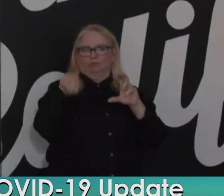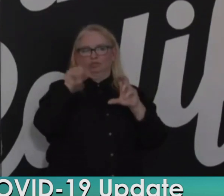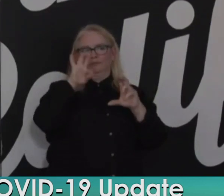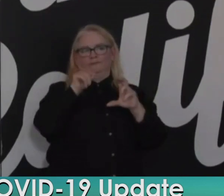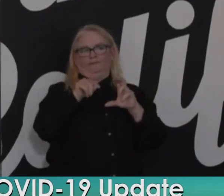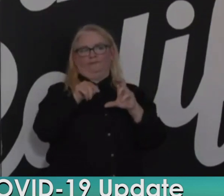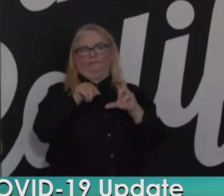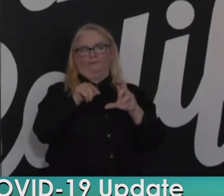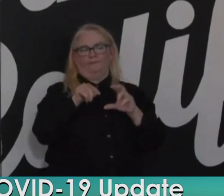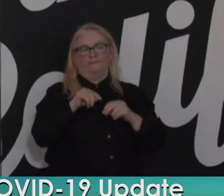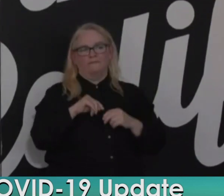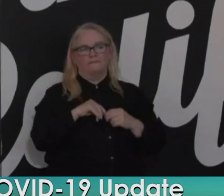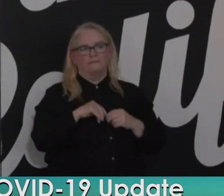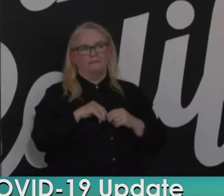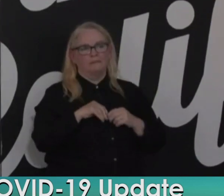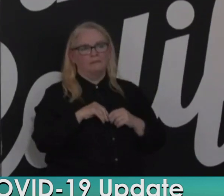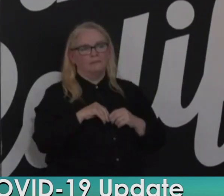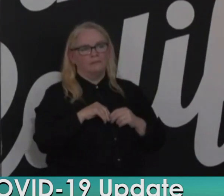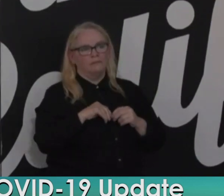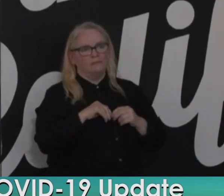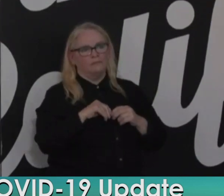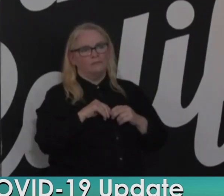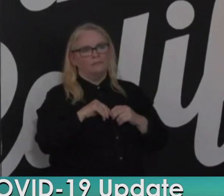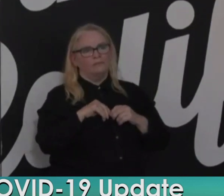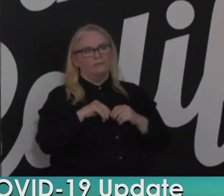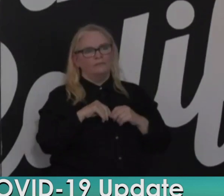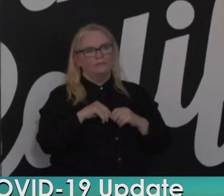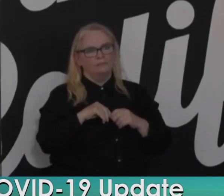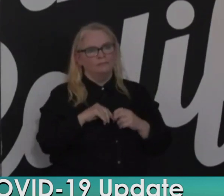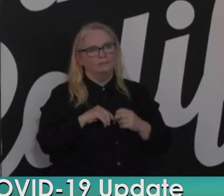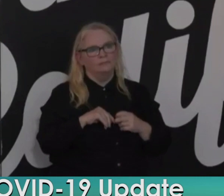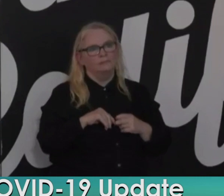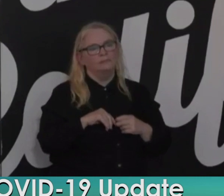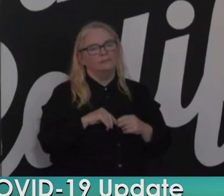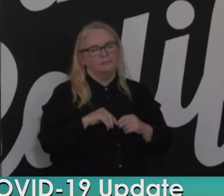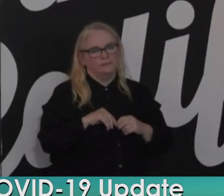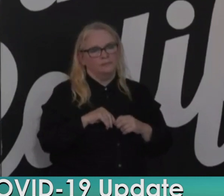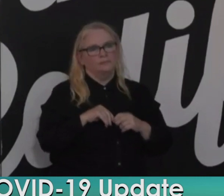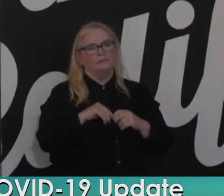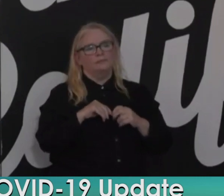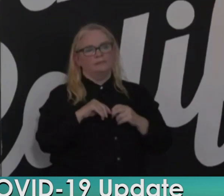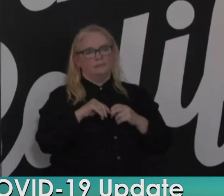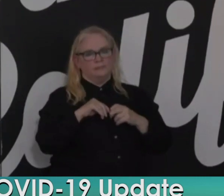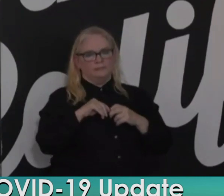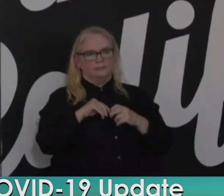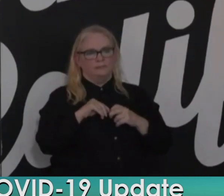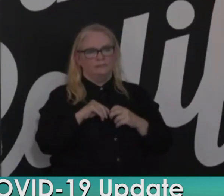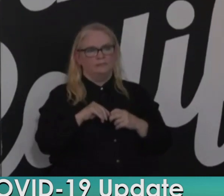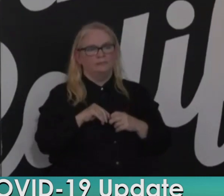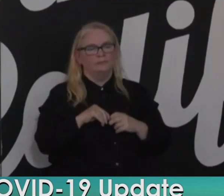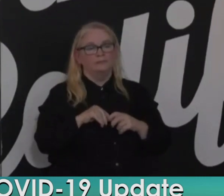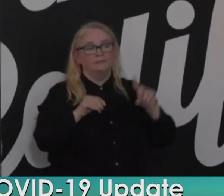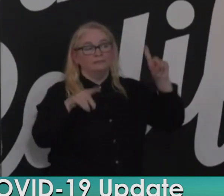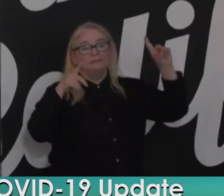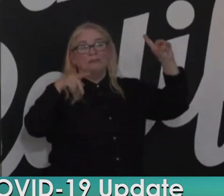second PPP program, just 60% of the second PPP program. We have already drawn